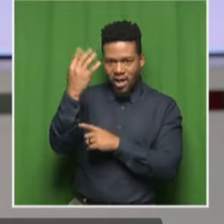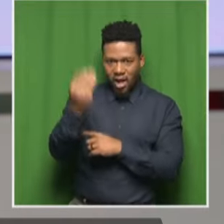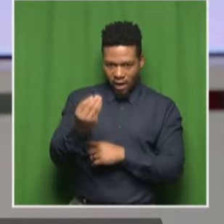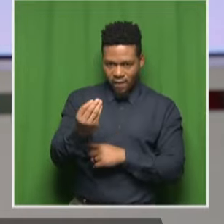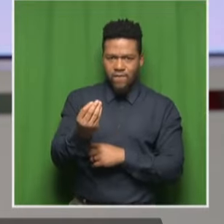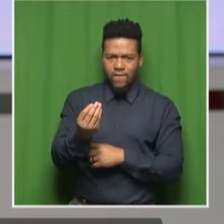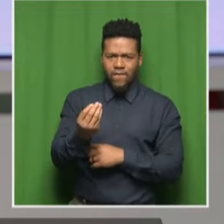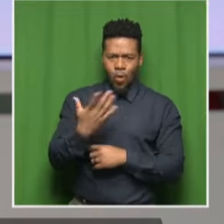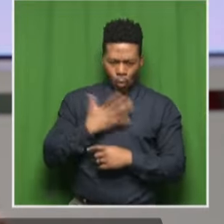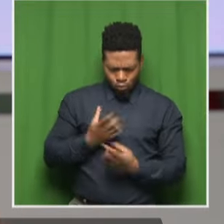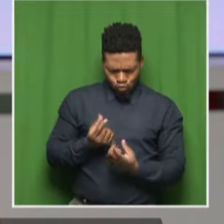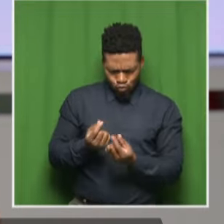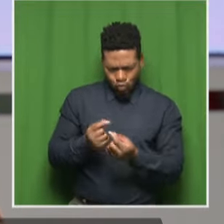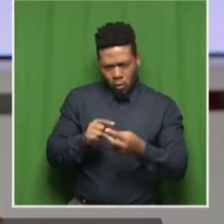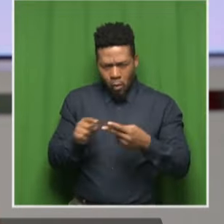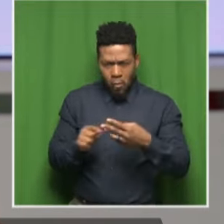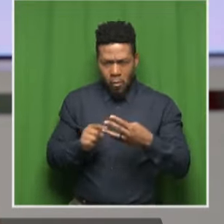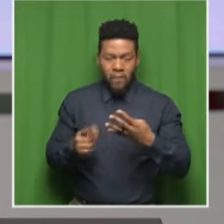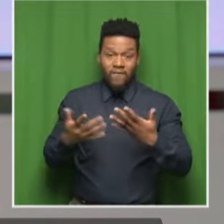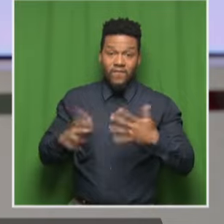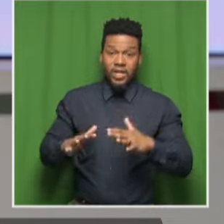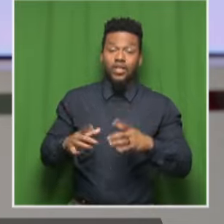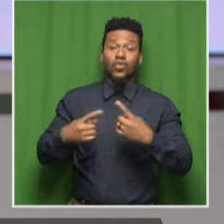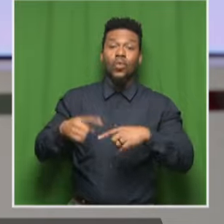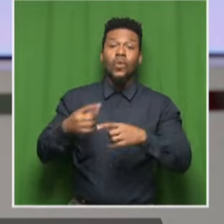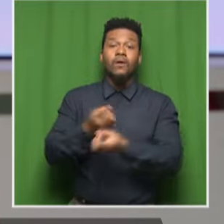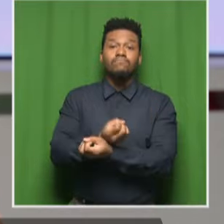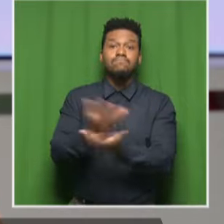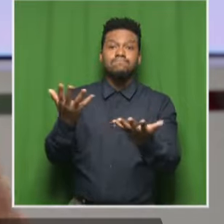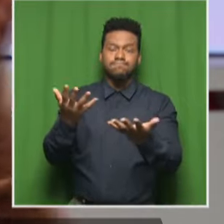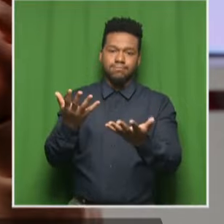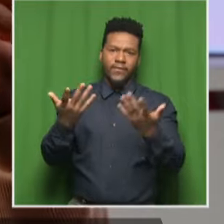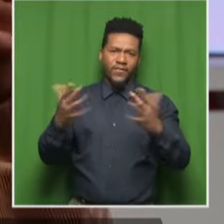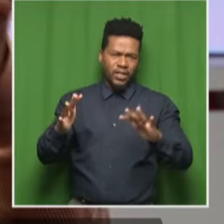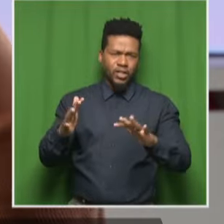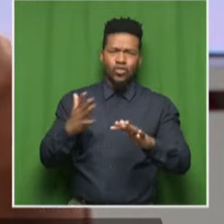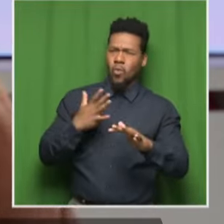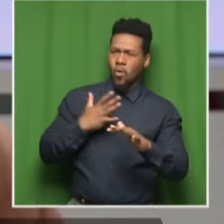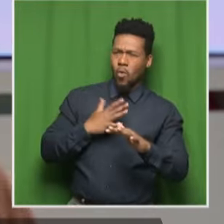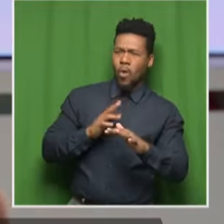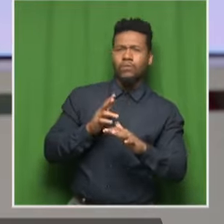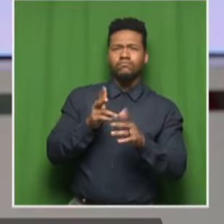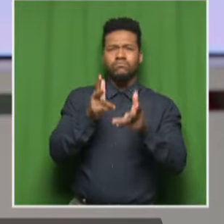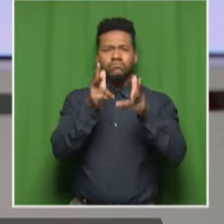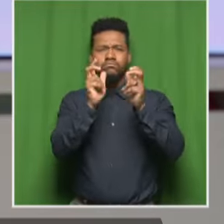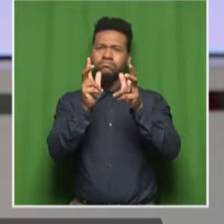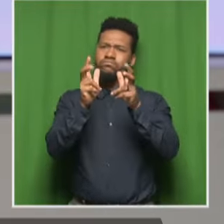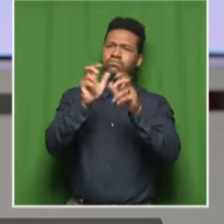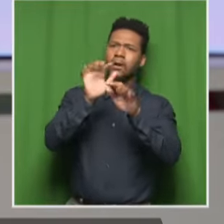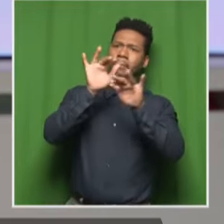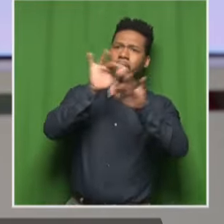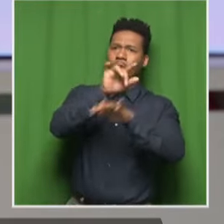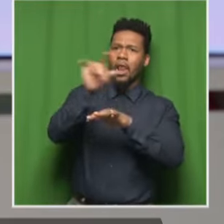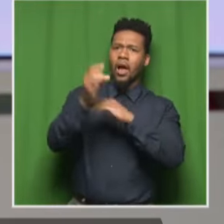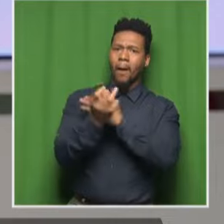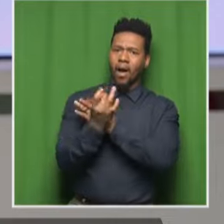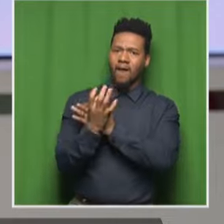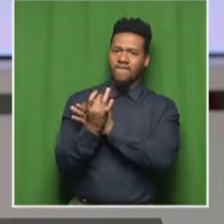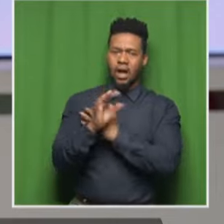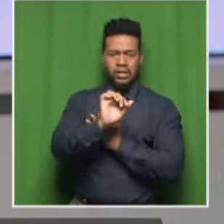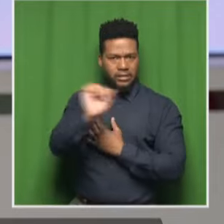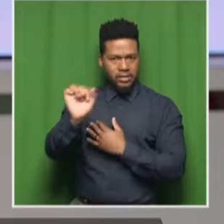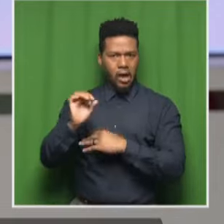we want to do. But we've released it at a point where we want to hear, the user's feedback. Because now,